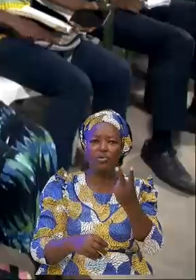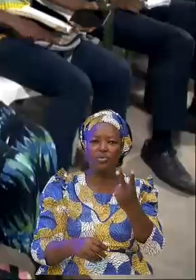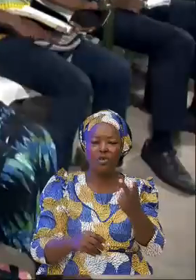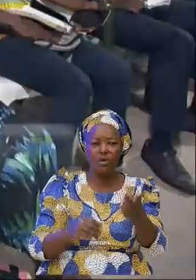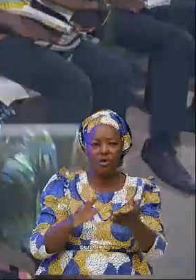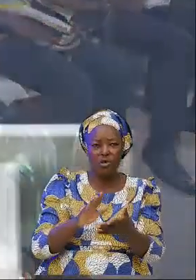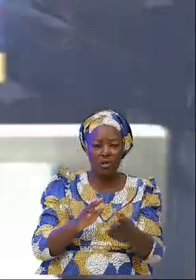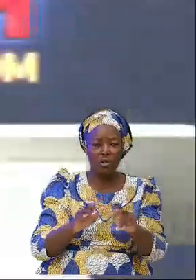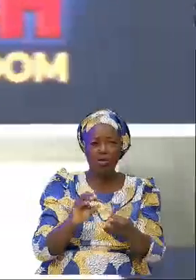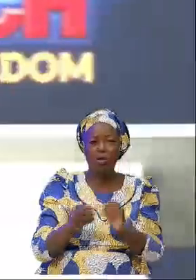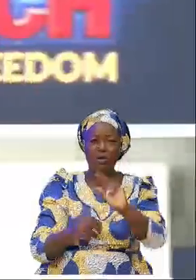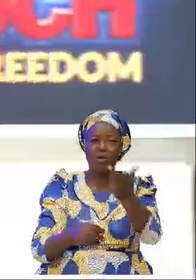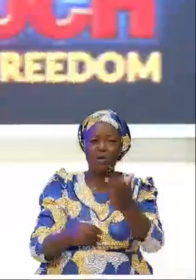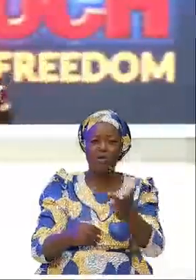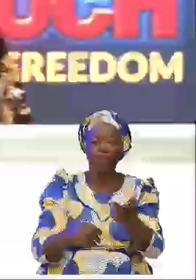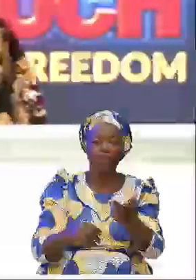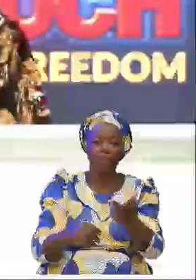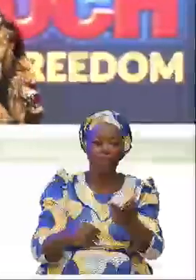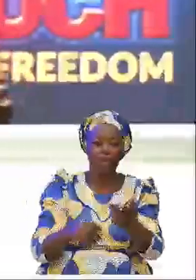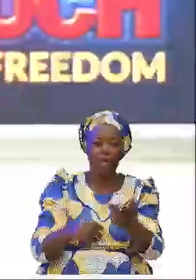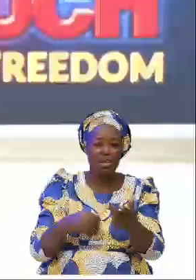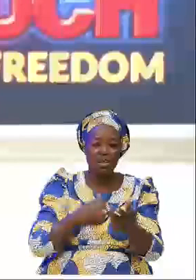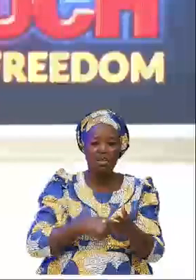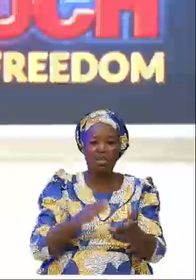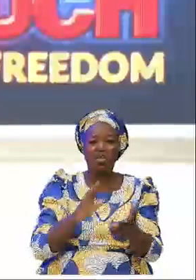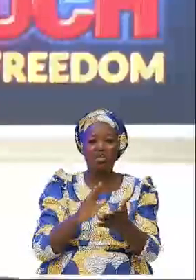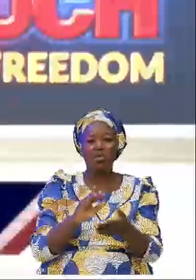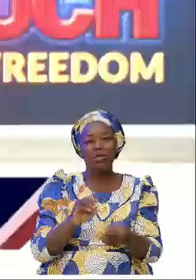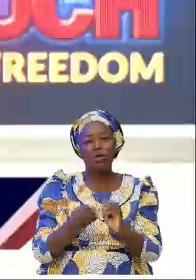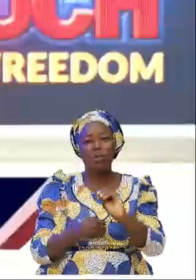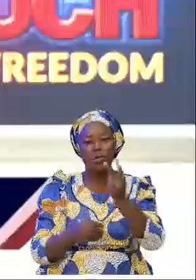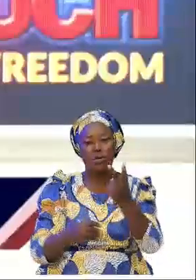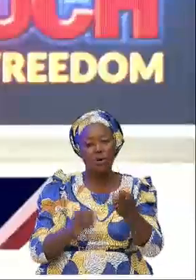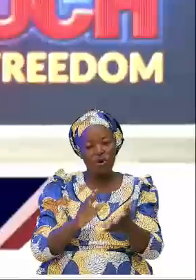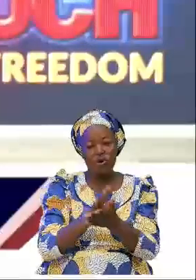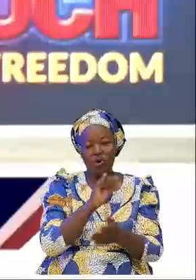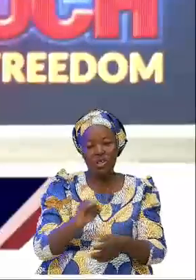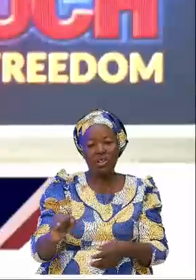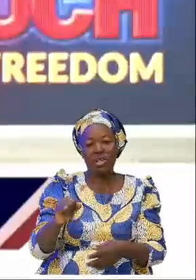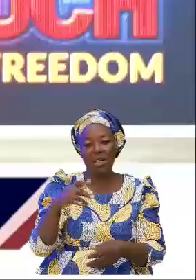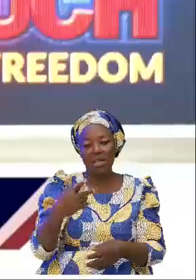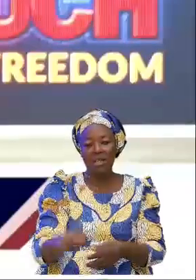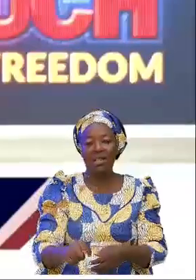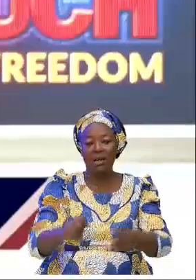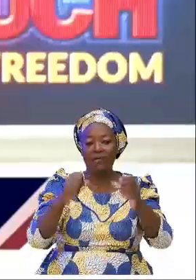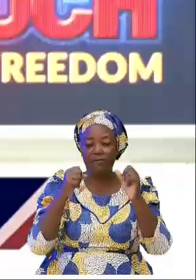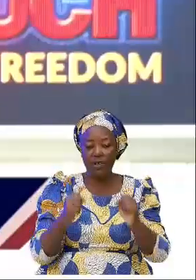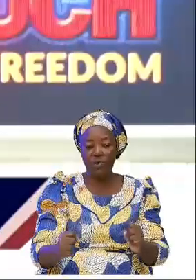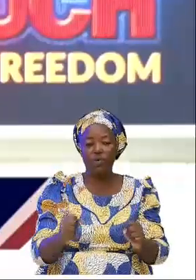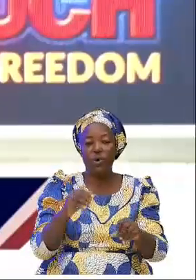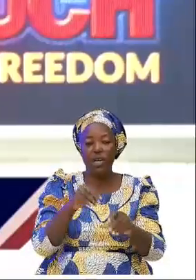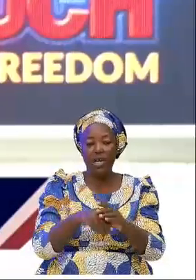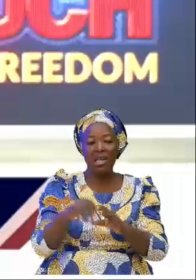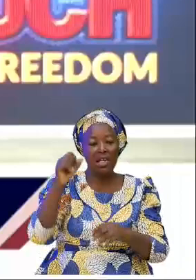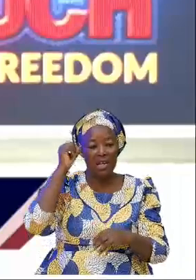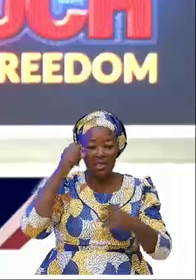the deadly three. Number two, trust in the virtue in his declared